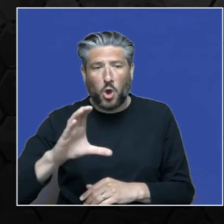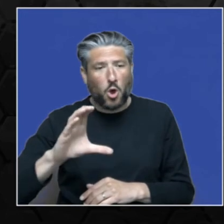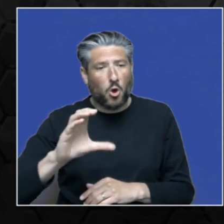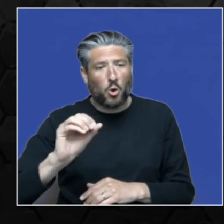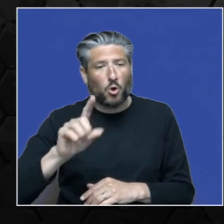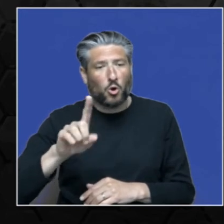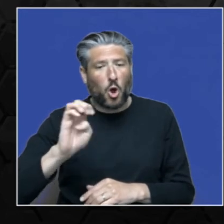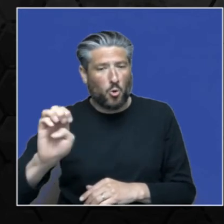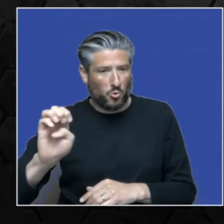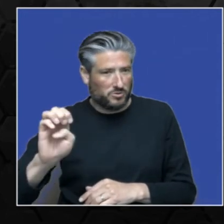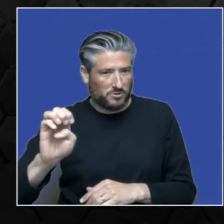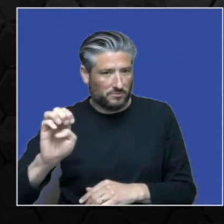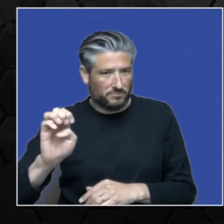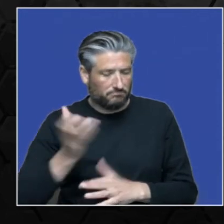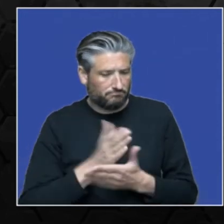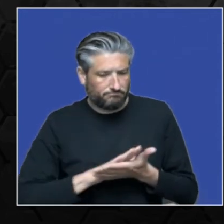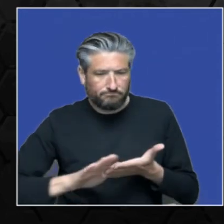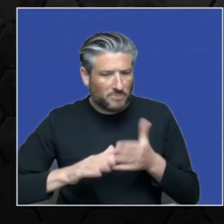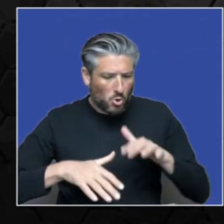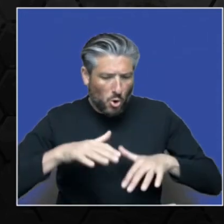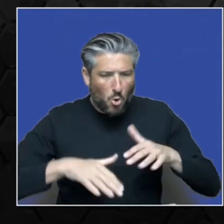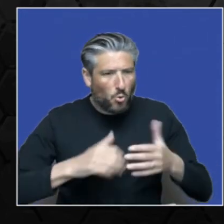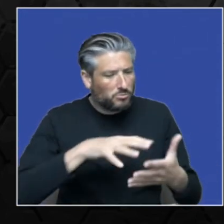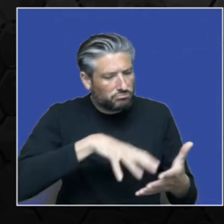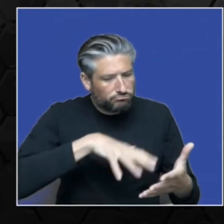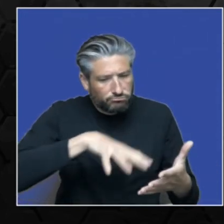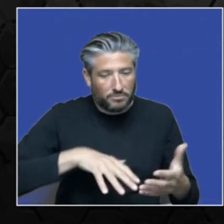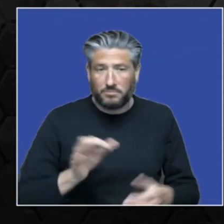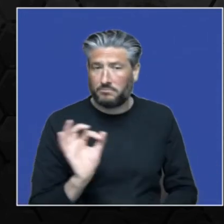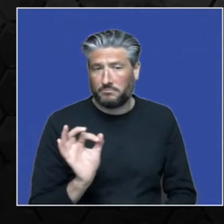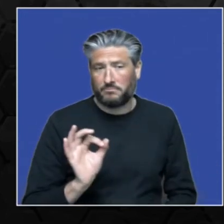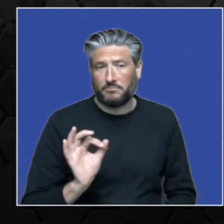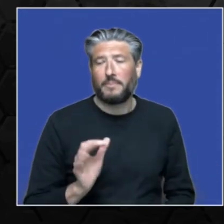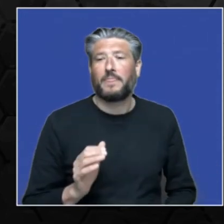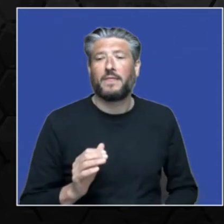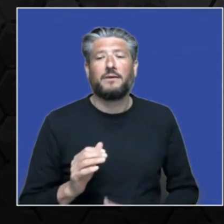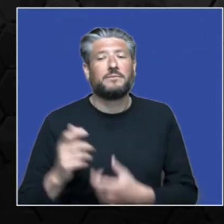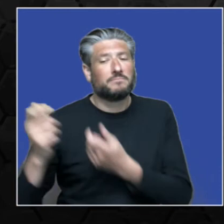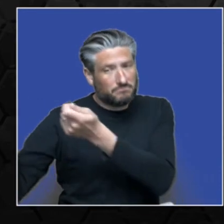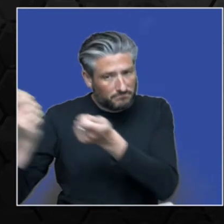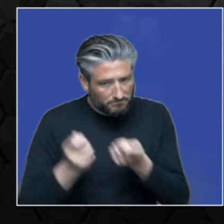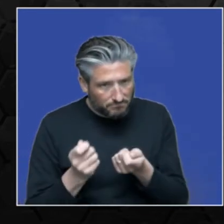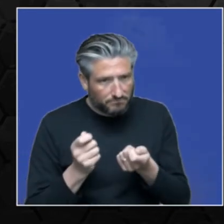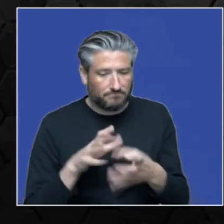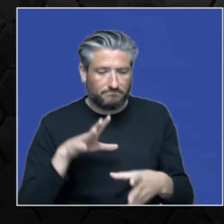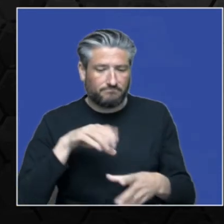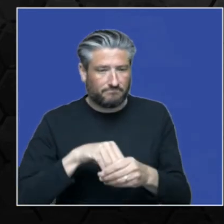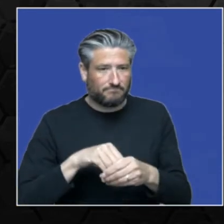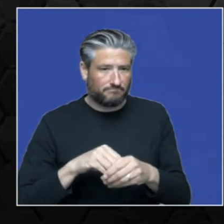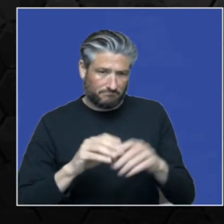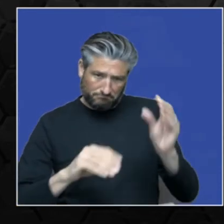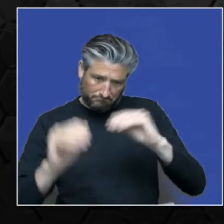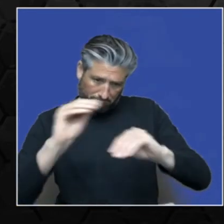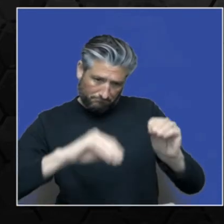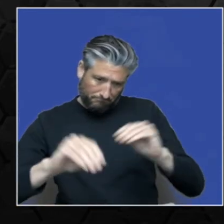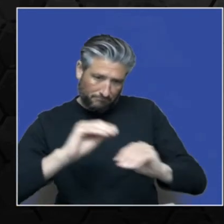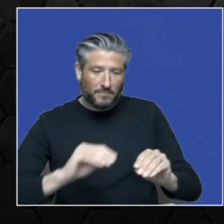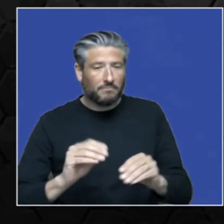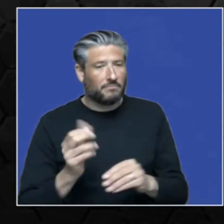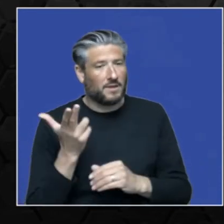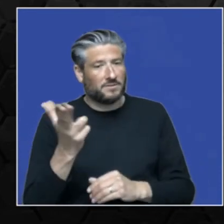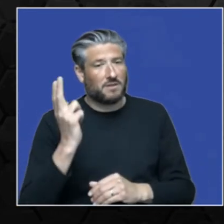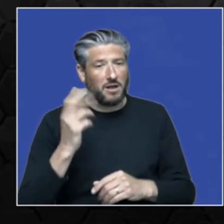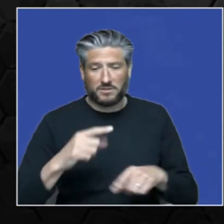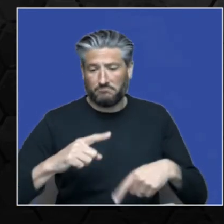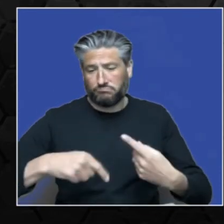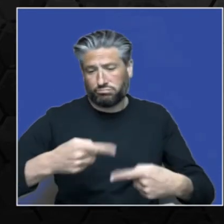solution, data and compute management, cloud-based data storage, and compute resource that professional